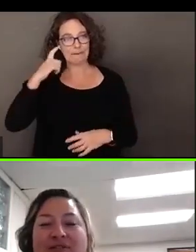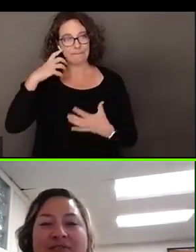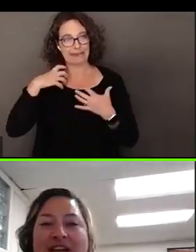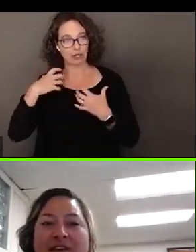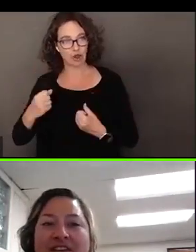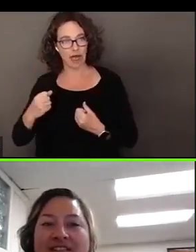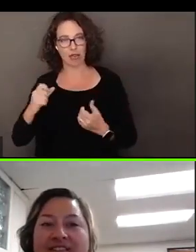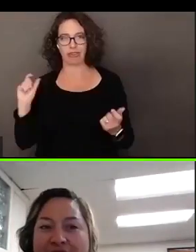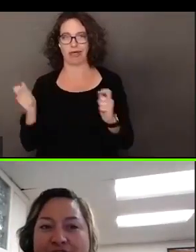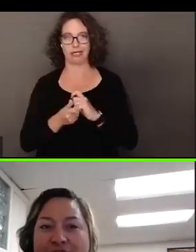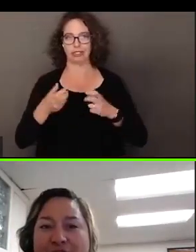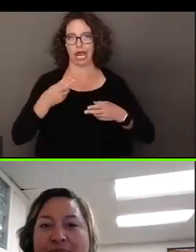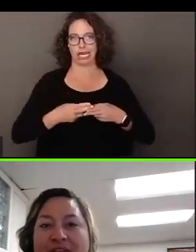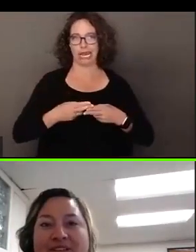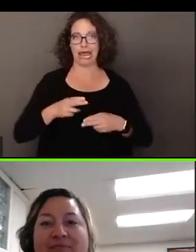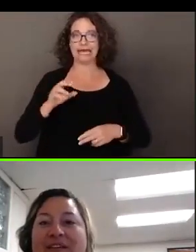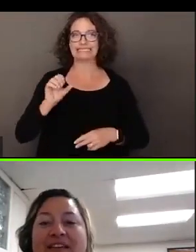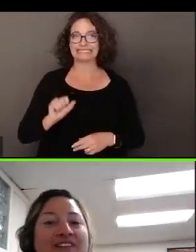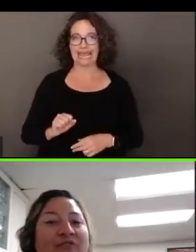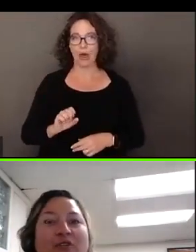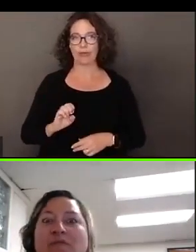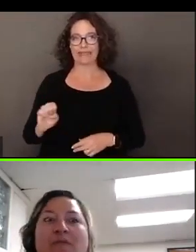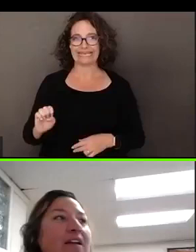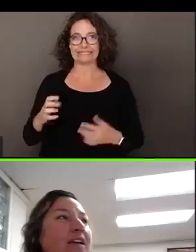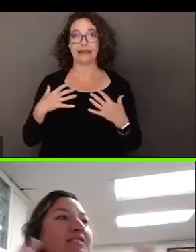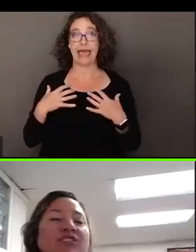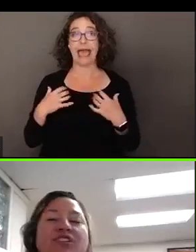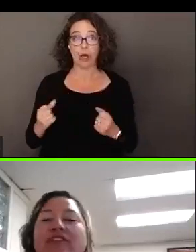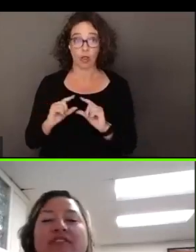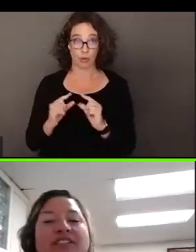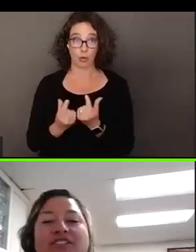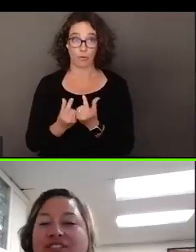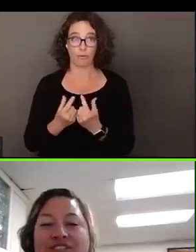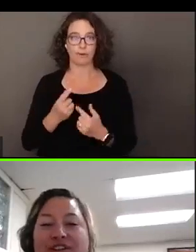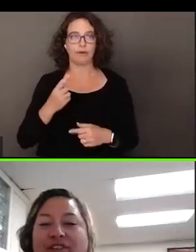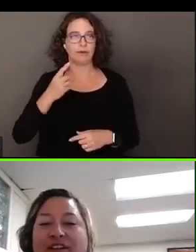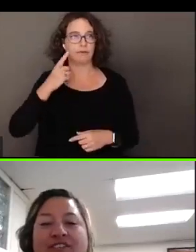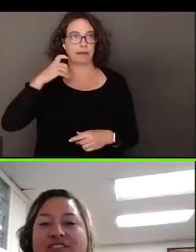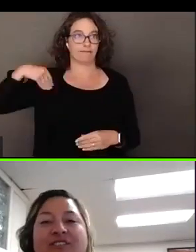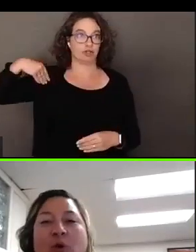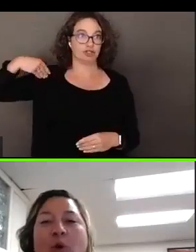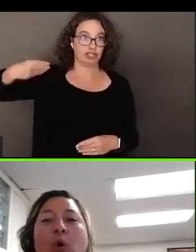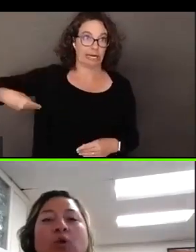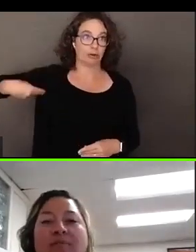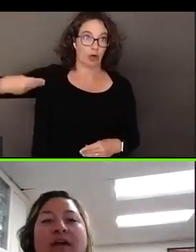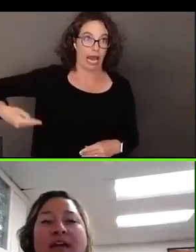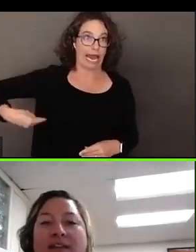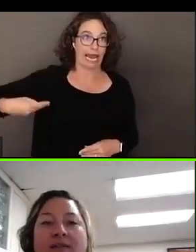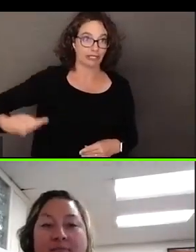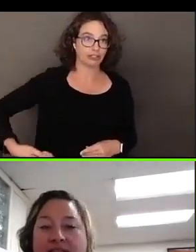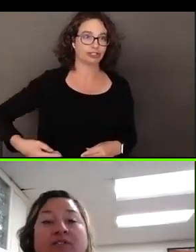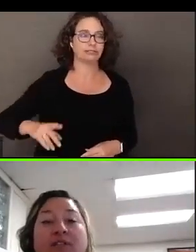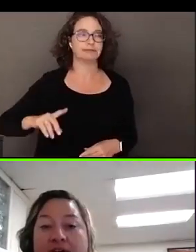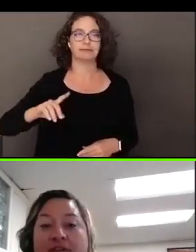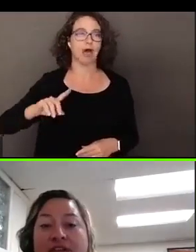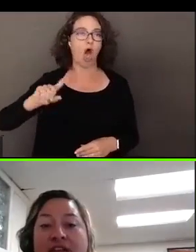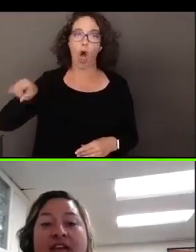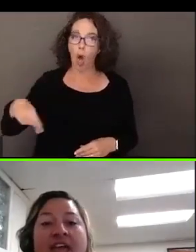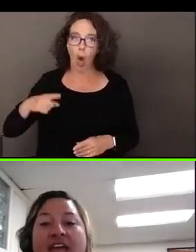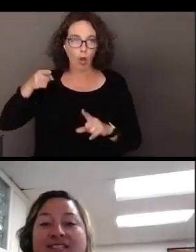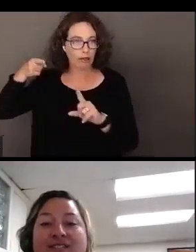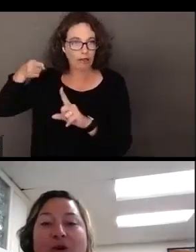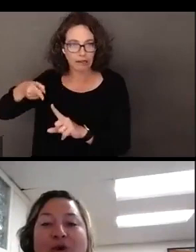renamed to Southeast Health Group, because for generations and generations, it's only been mental